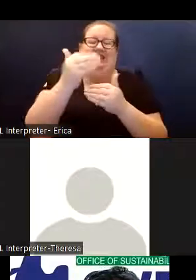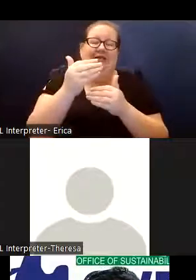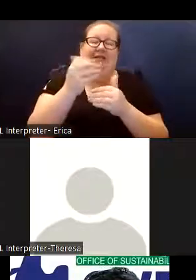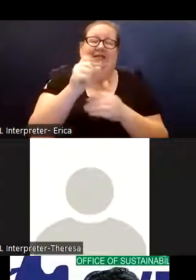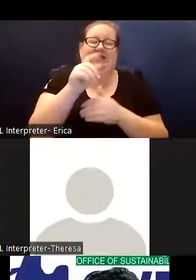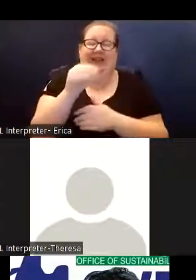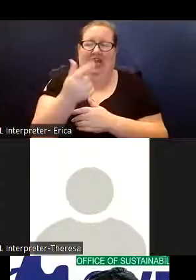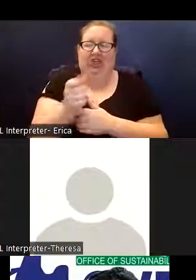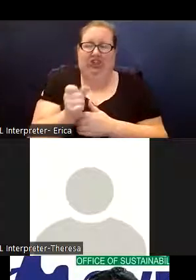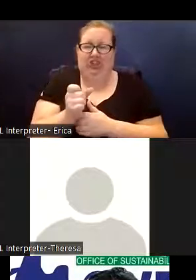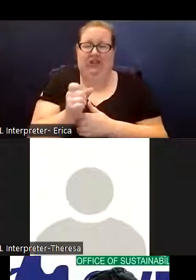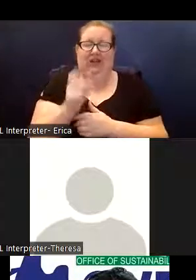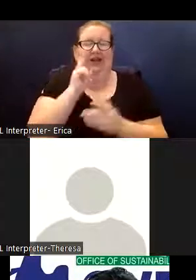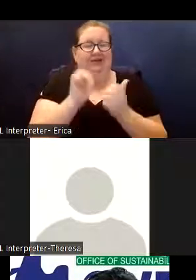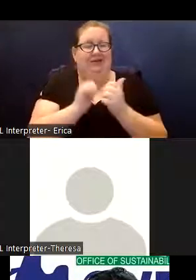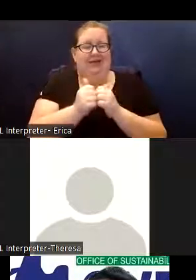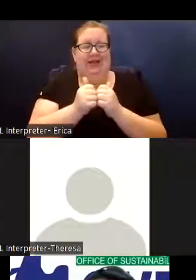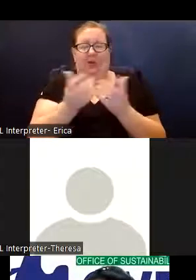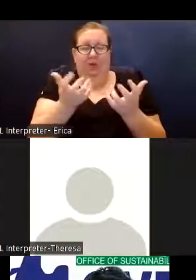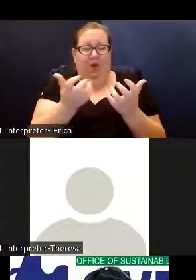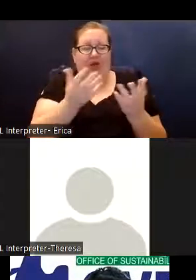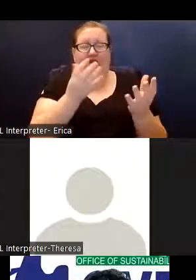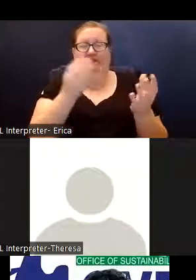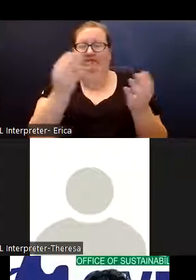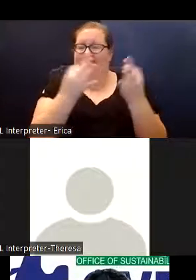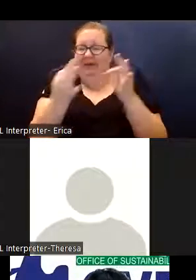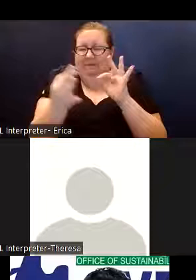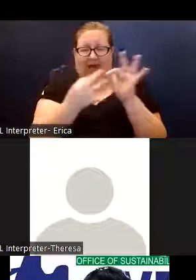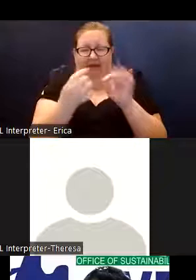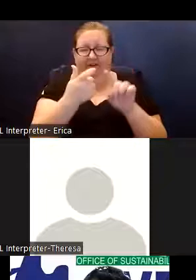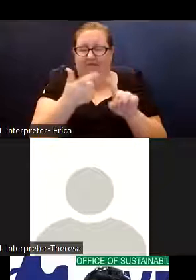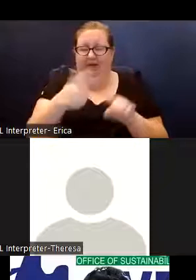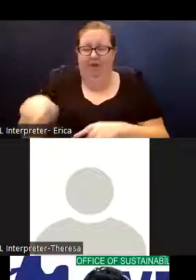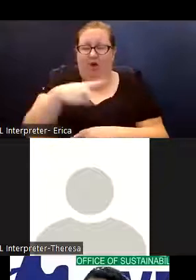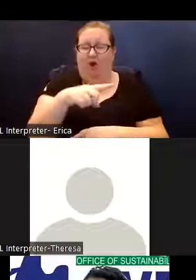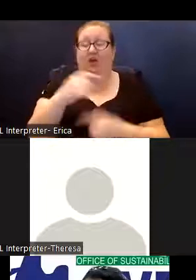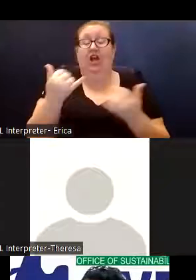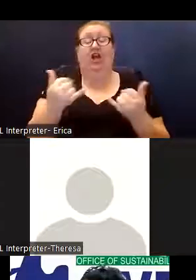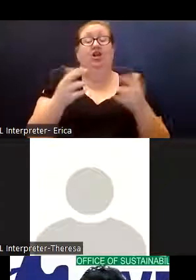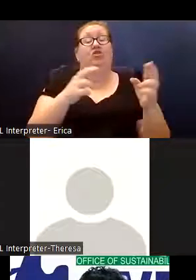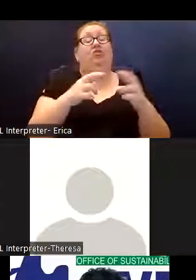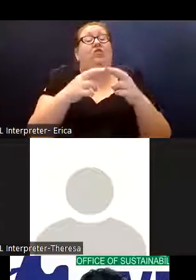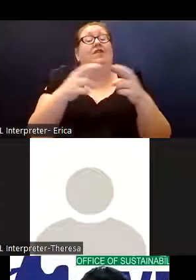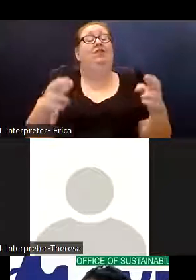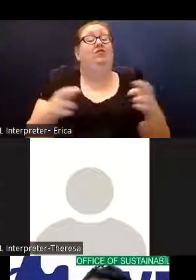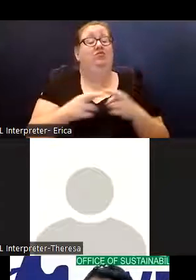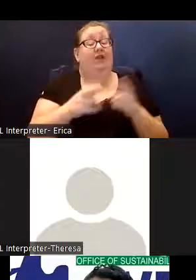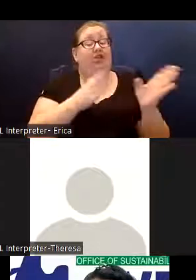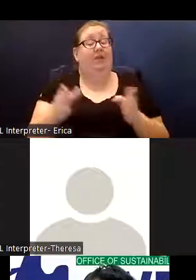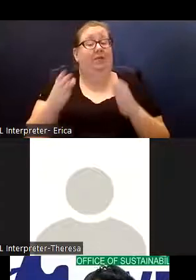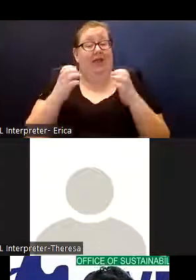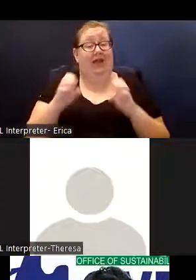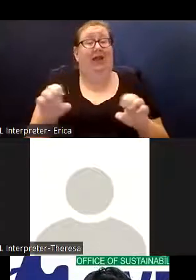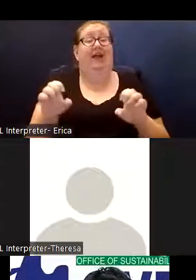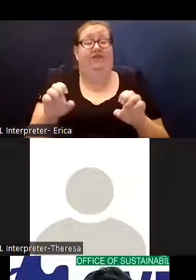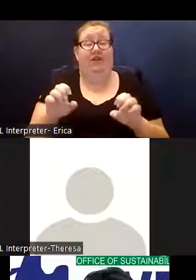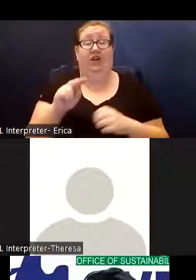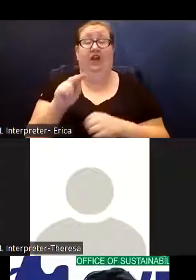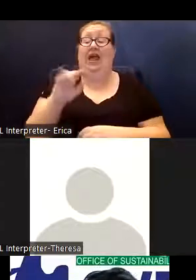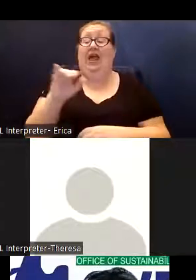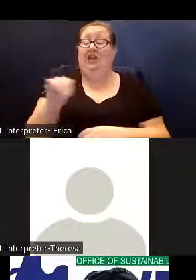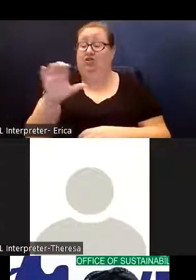you all. Now, because this is a regional planning effort, as I said before, Newark, Jersey City, Hoboken, and Bayonne